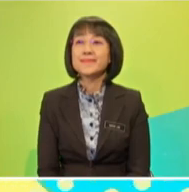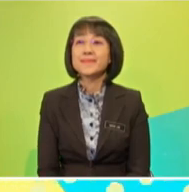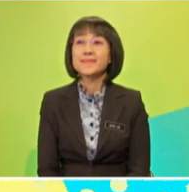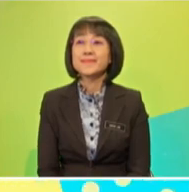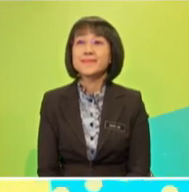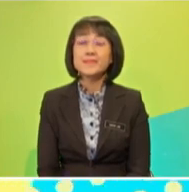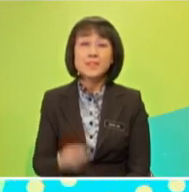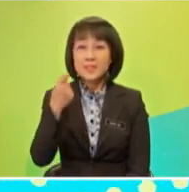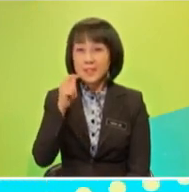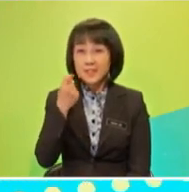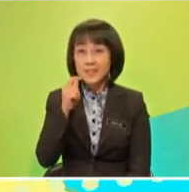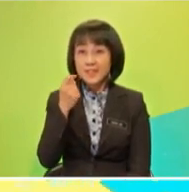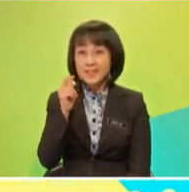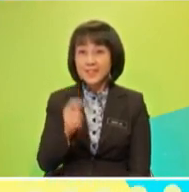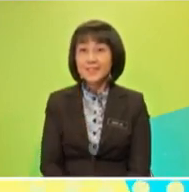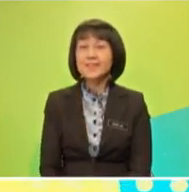Teshna Shri?